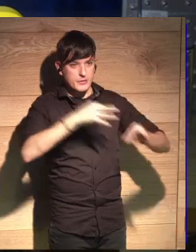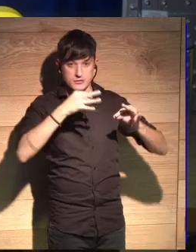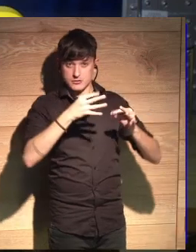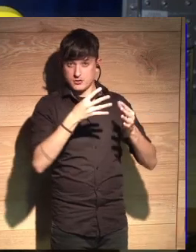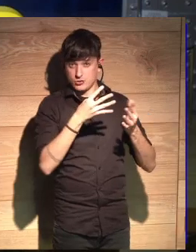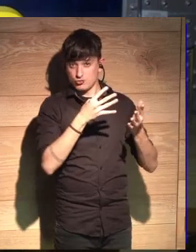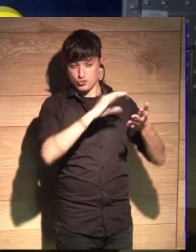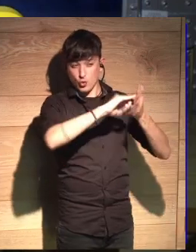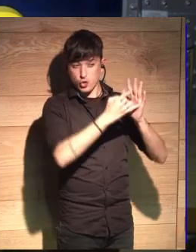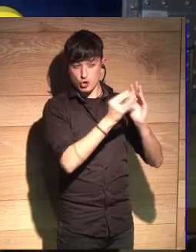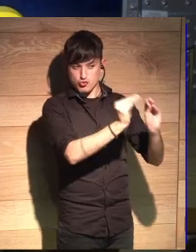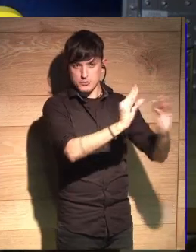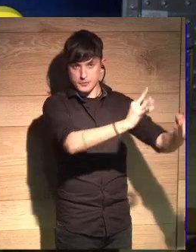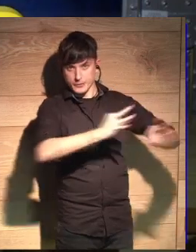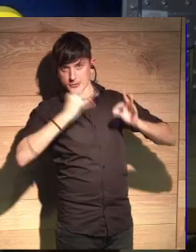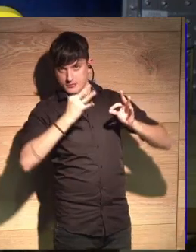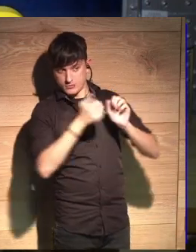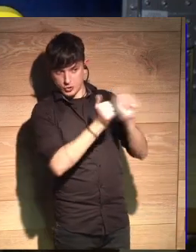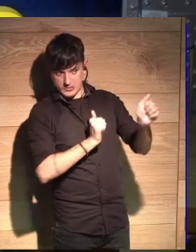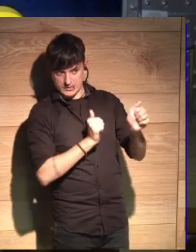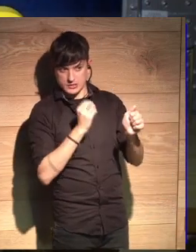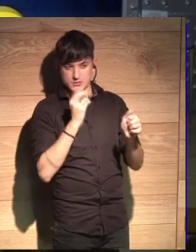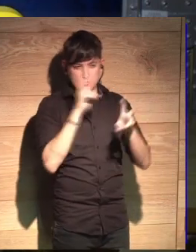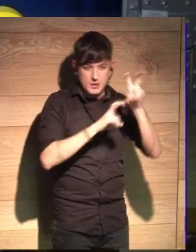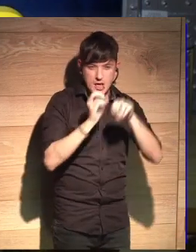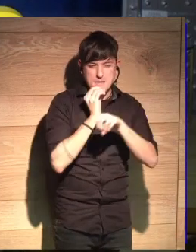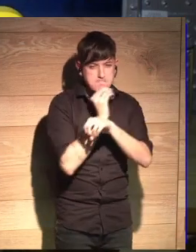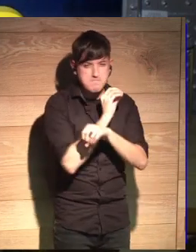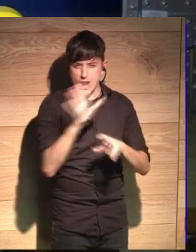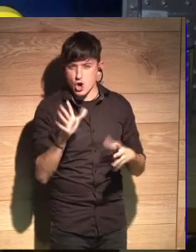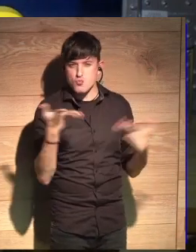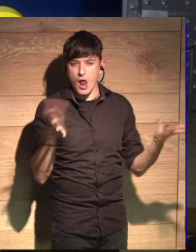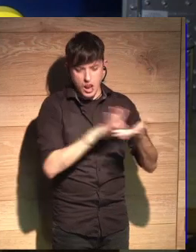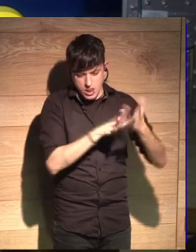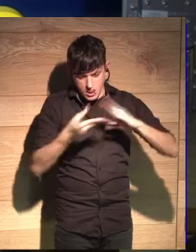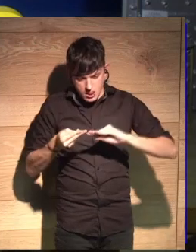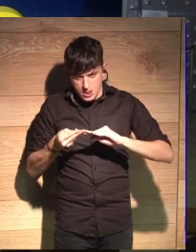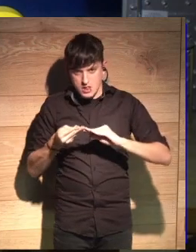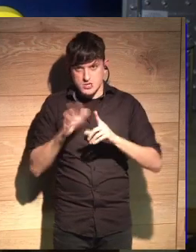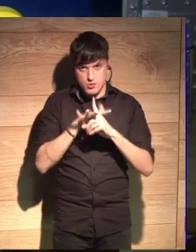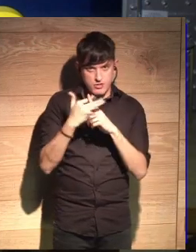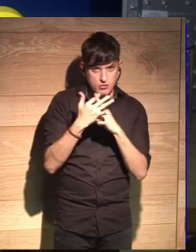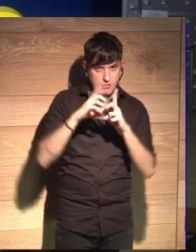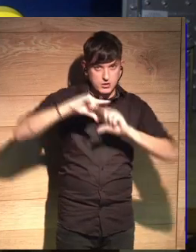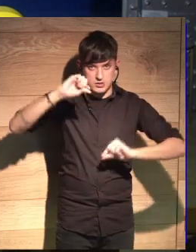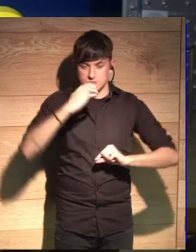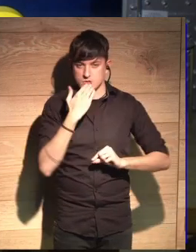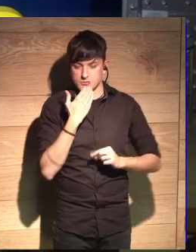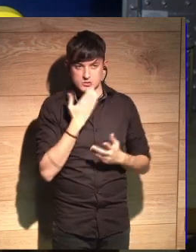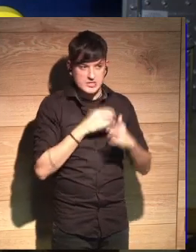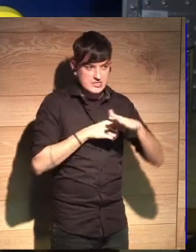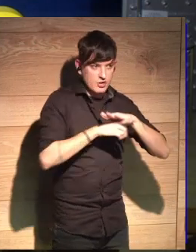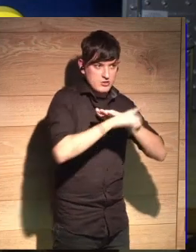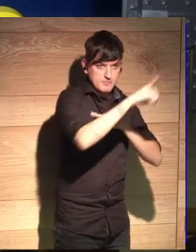Japanese circumstances. And so Japan recognized that it had to develop a strong fleet. Who had the best fleet